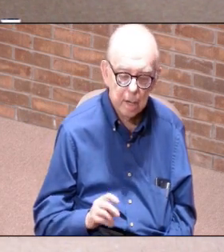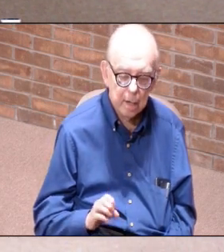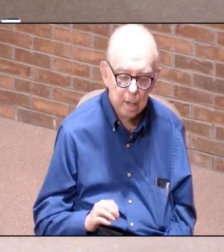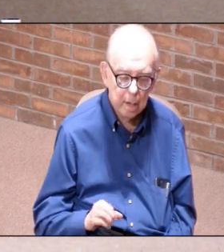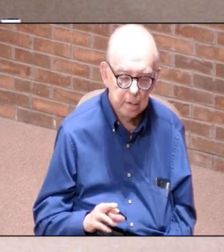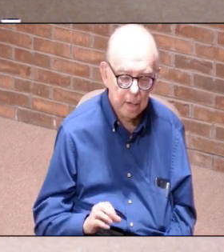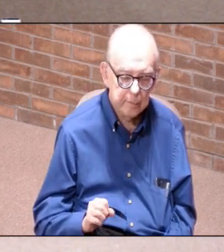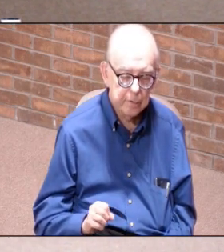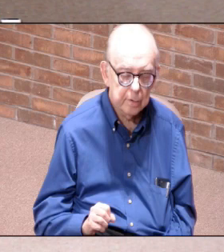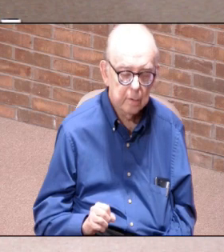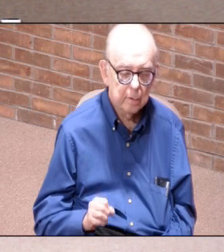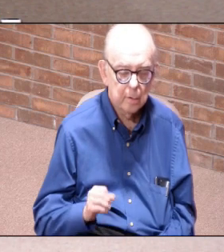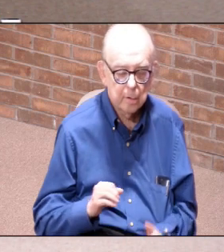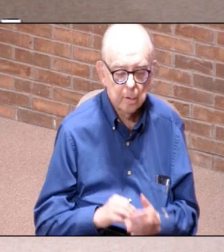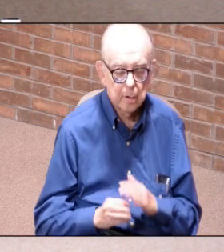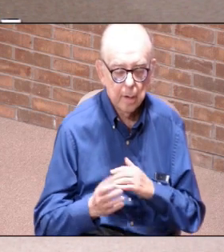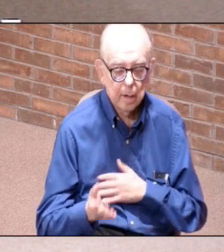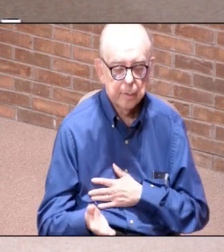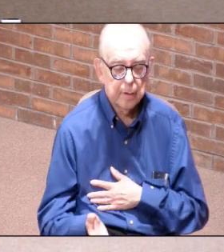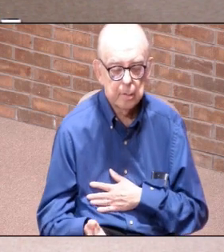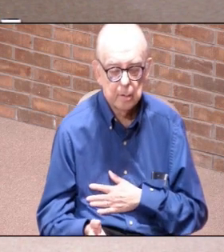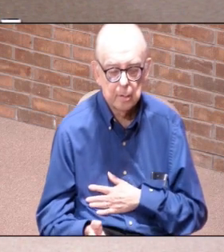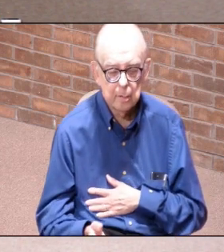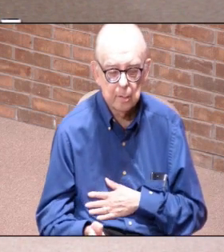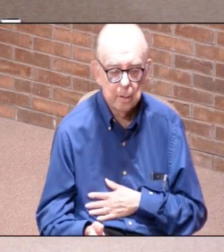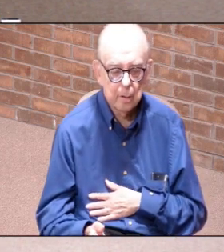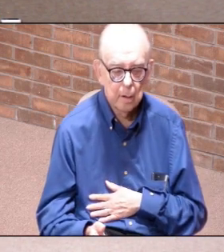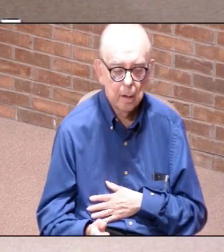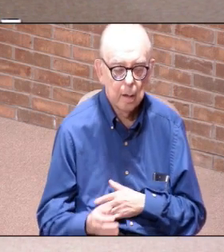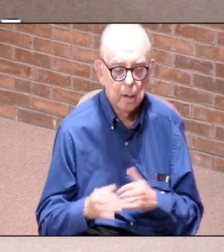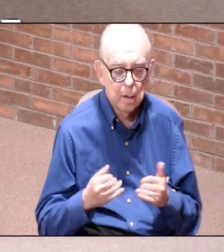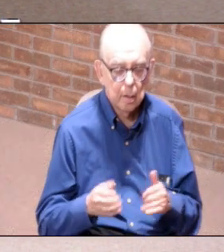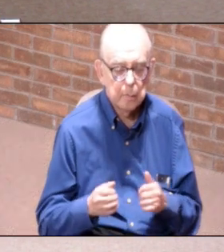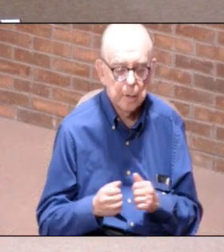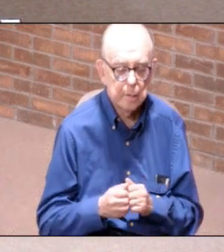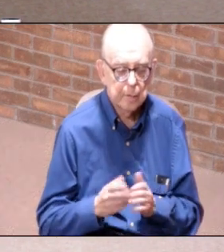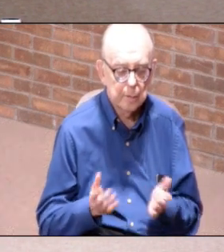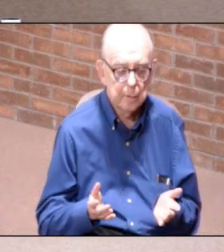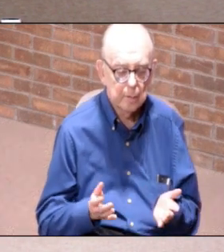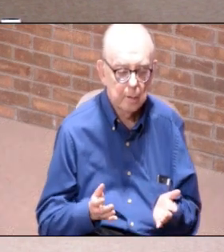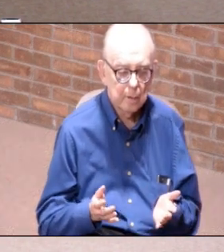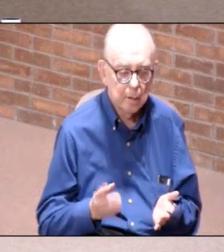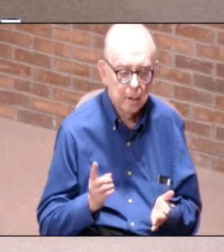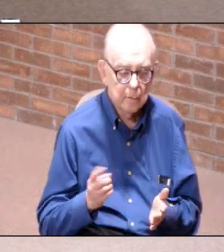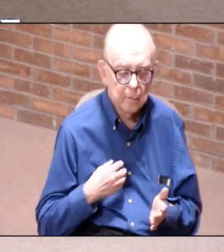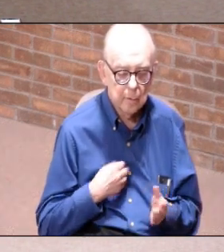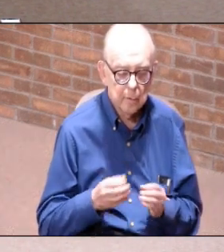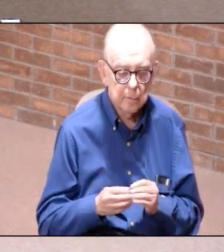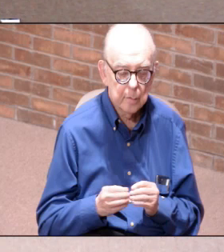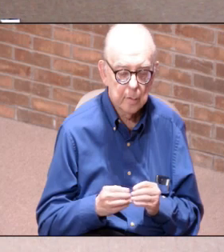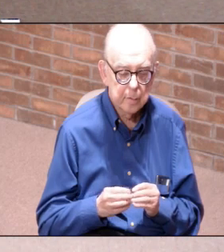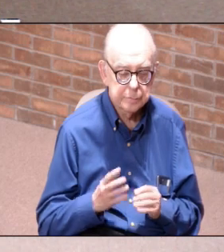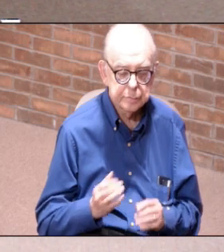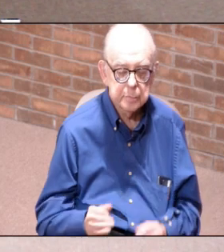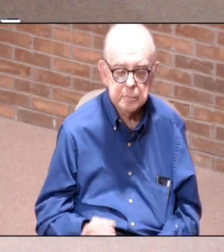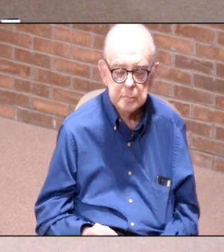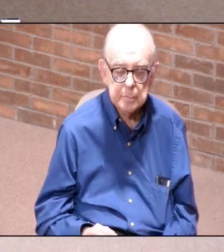scuba divers that are out there playing with this. And then I have one more,